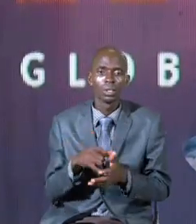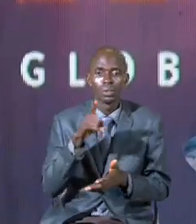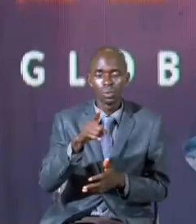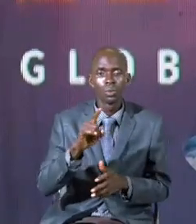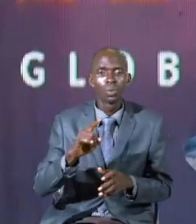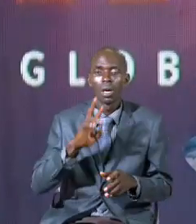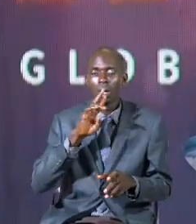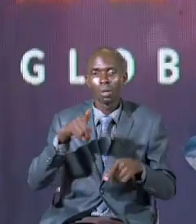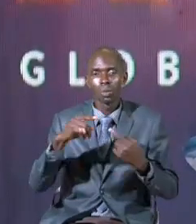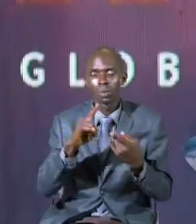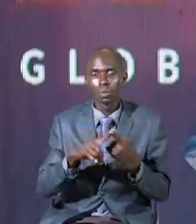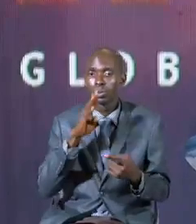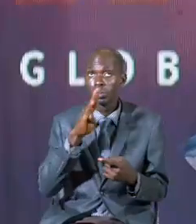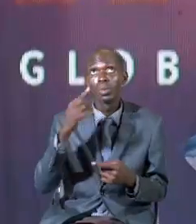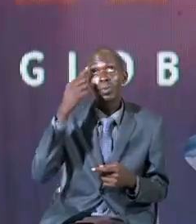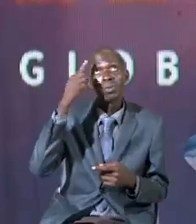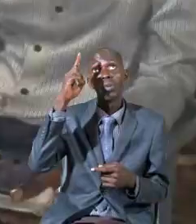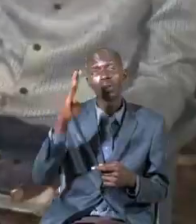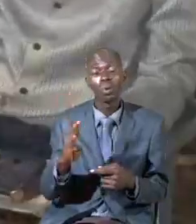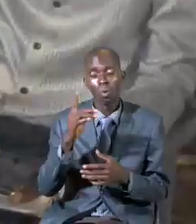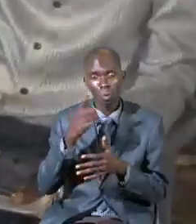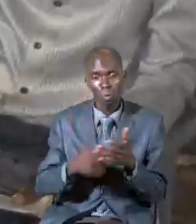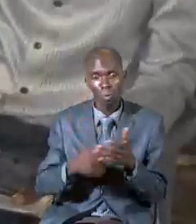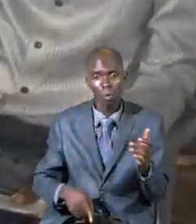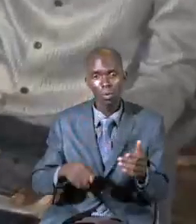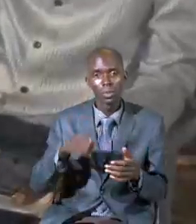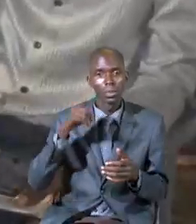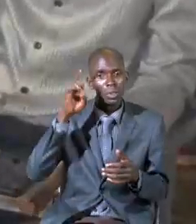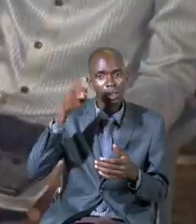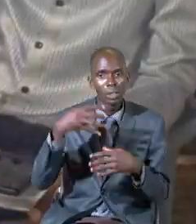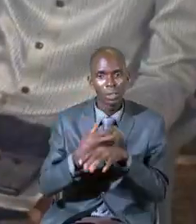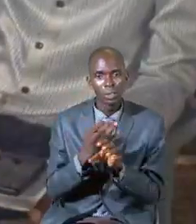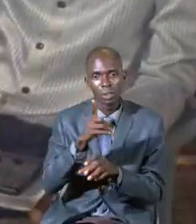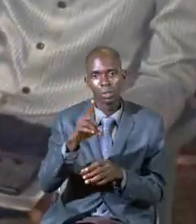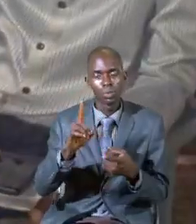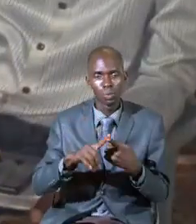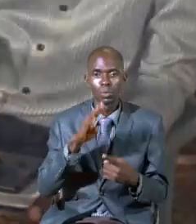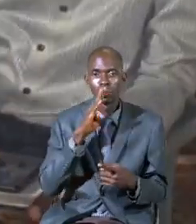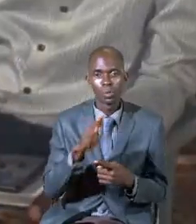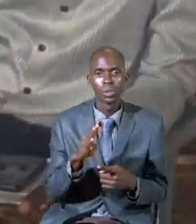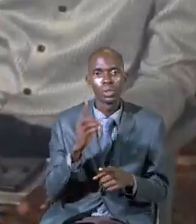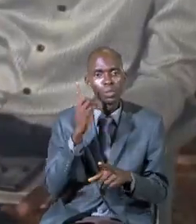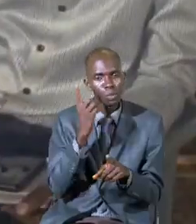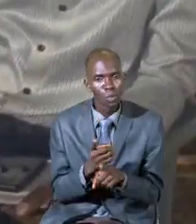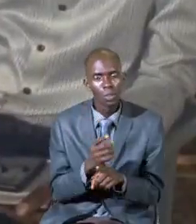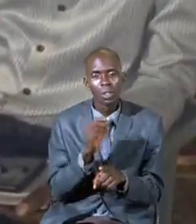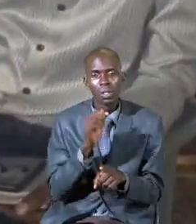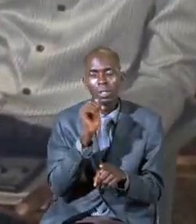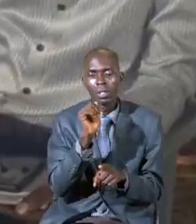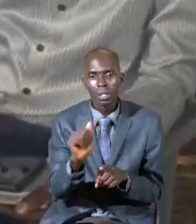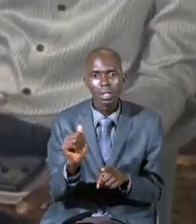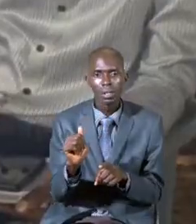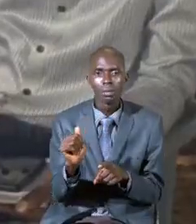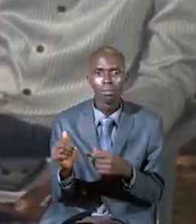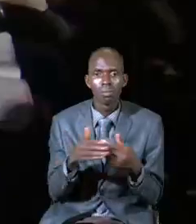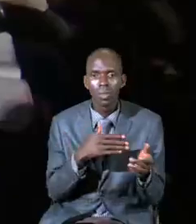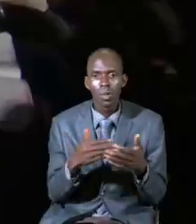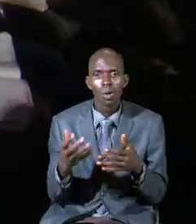what God created you to be. It's just a matter of staying